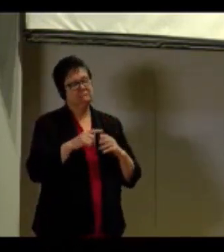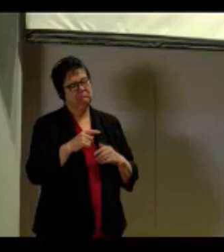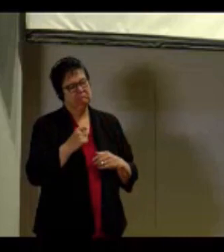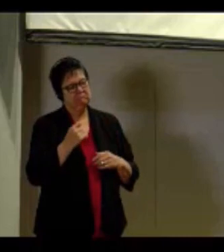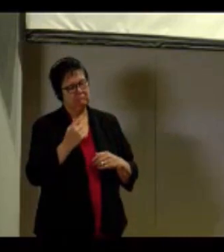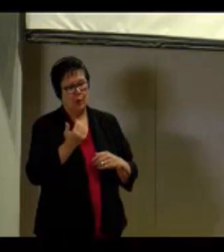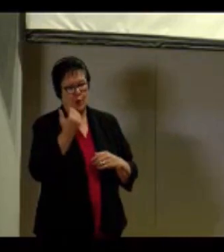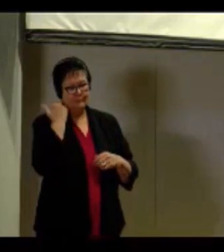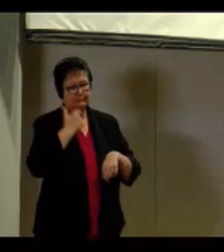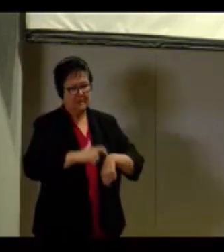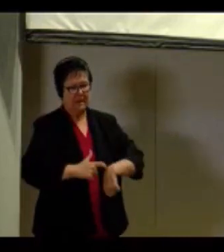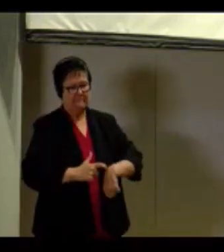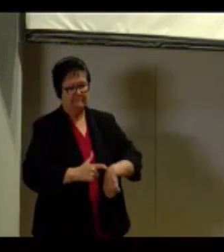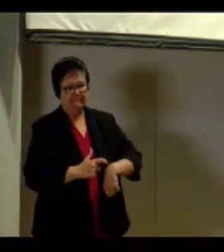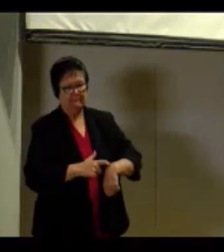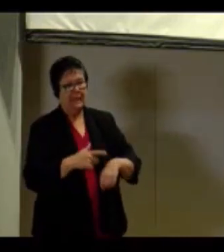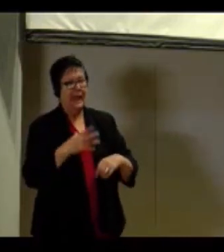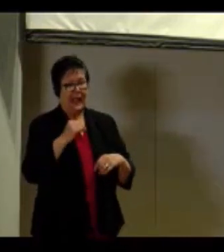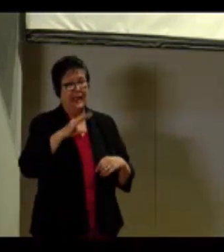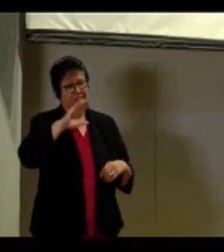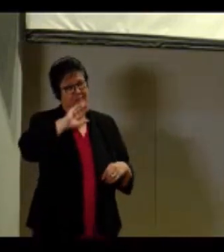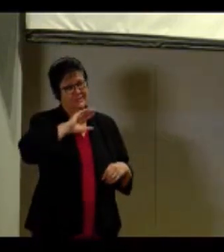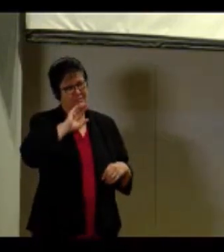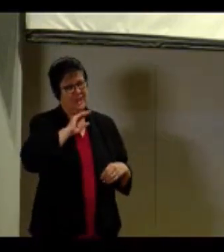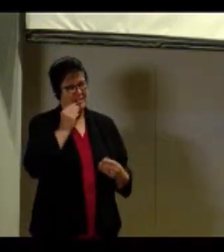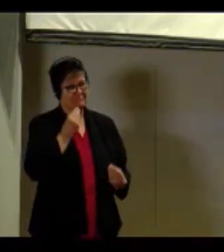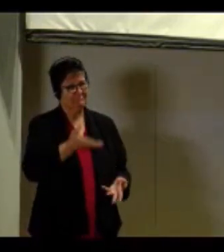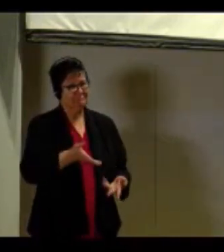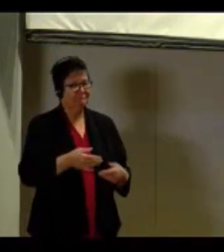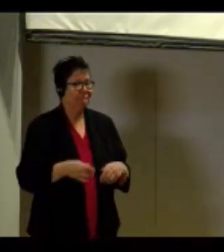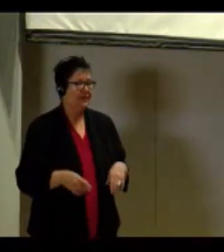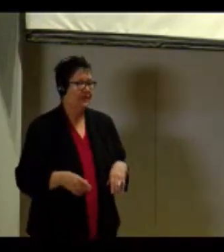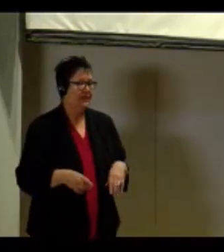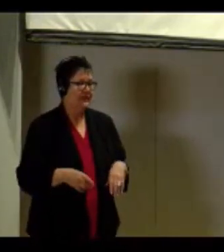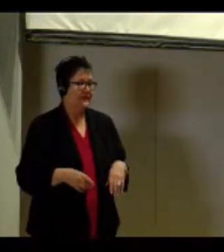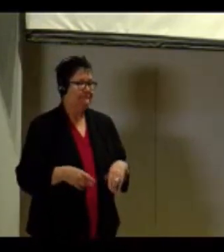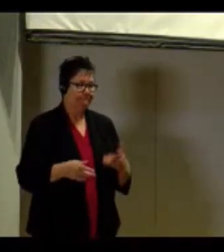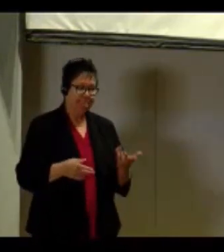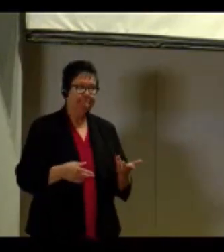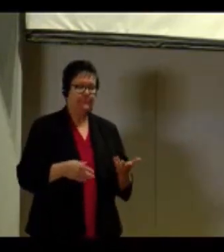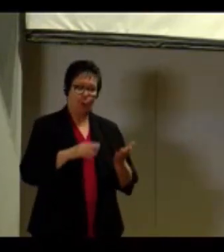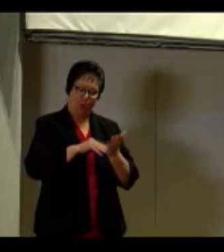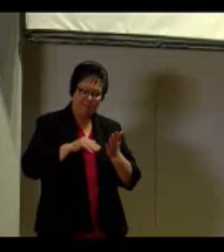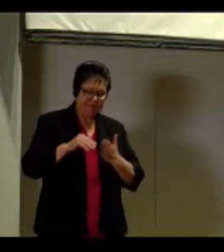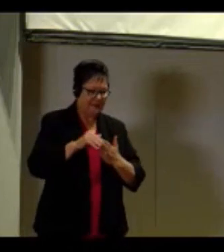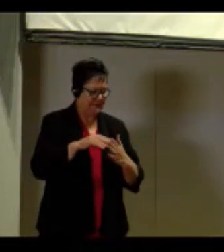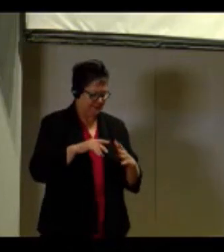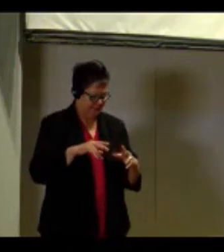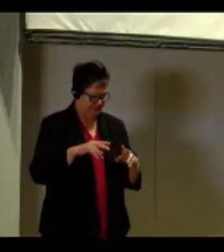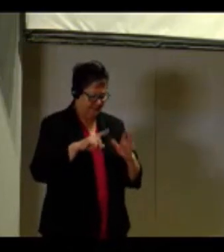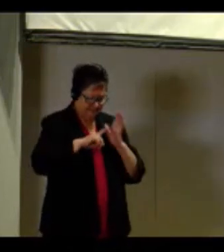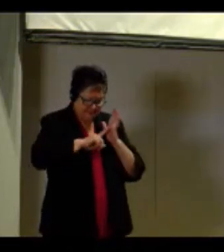consuming, and I can tell you that it can be very frustrating because oftentimes